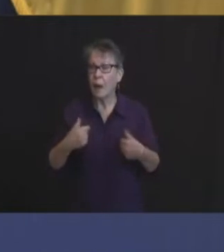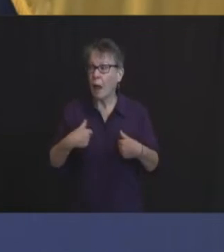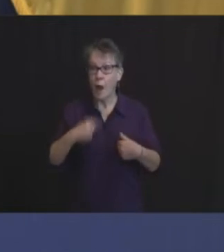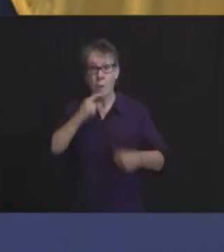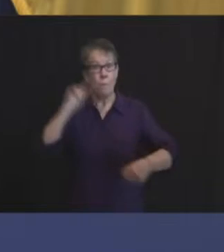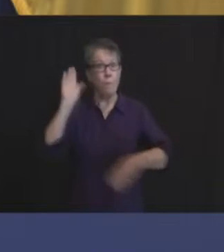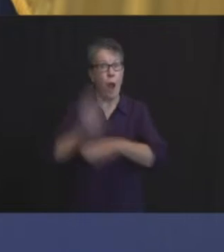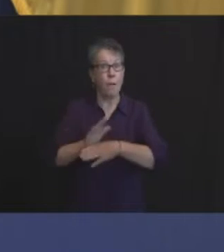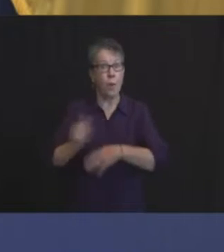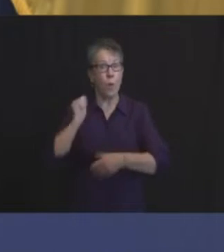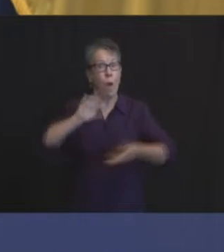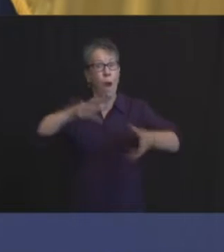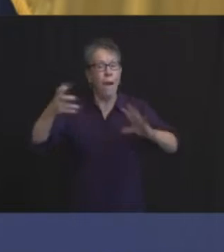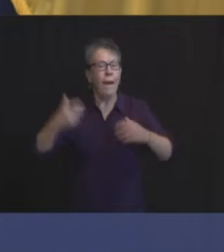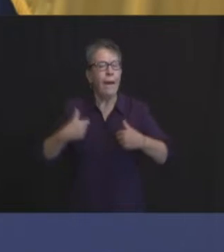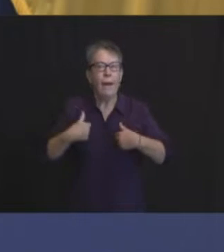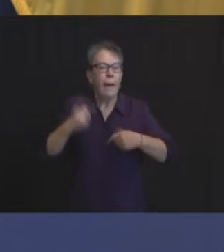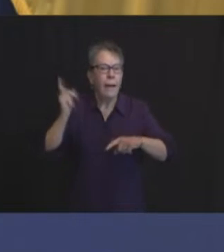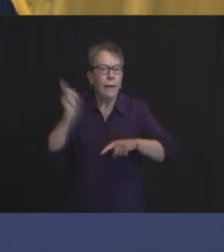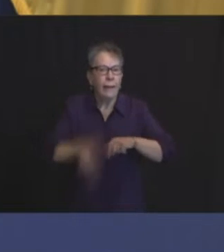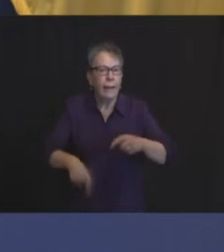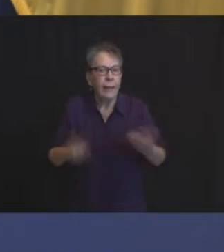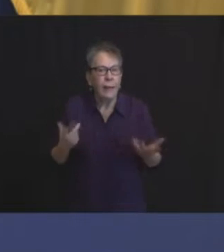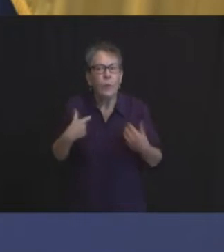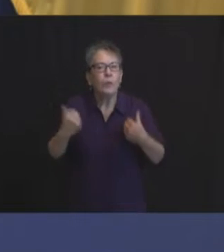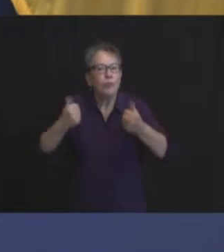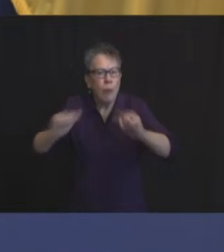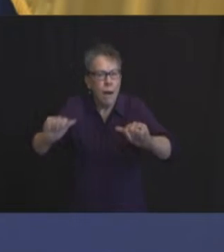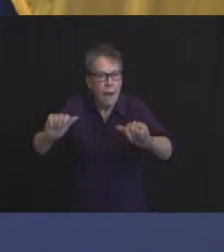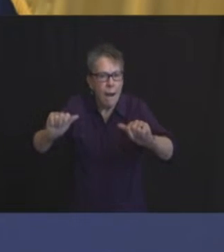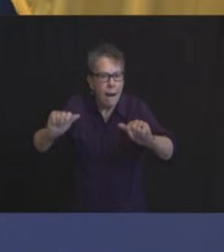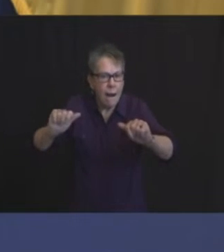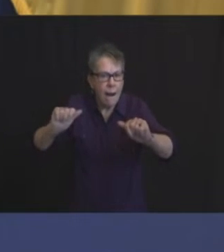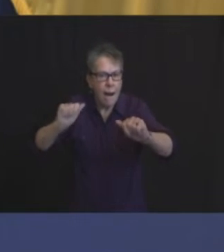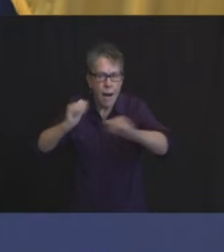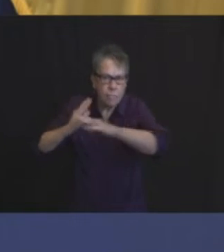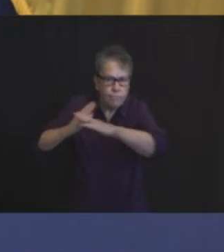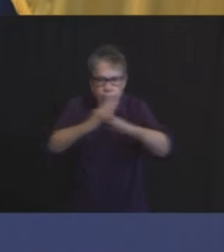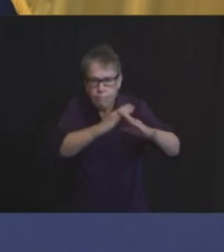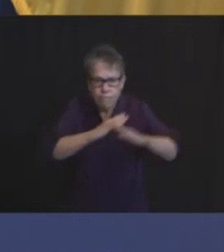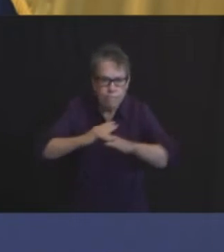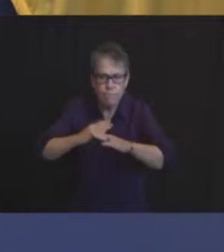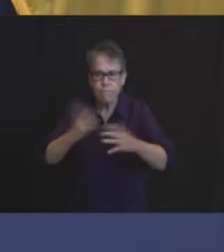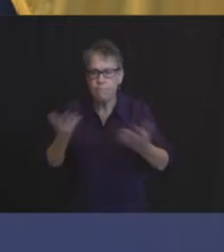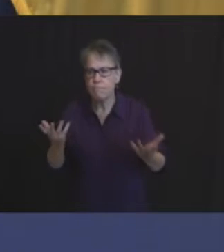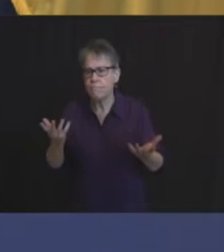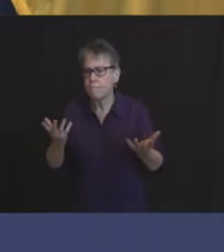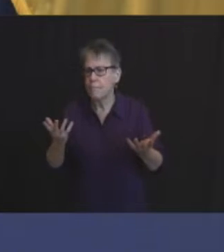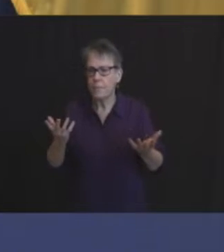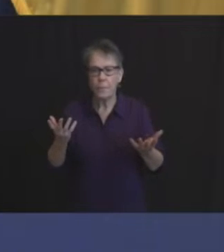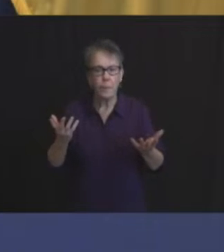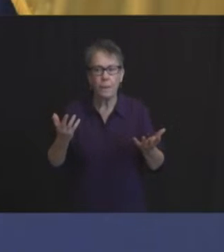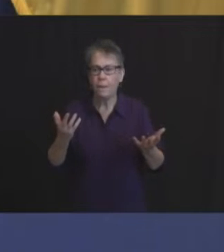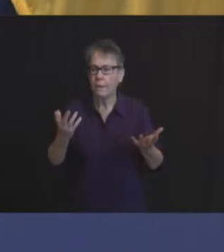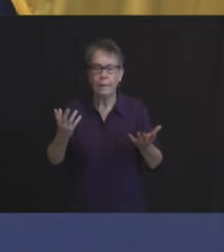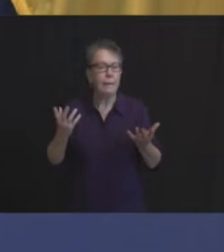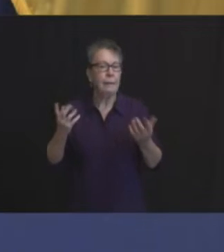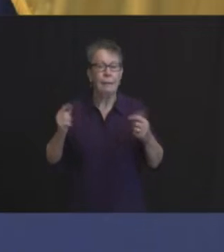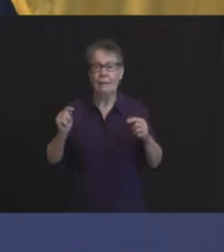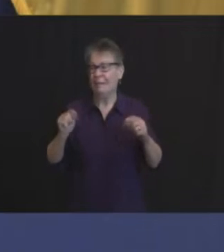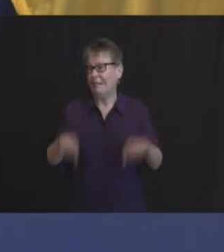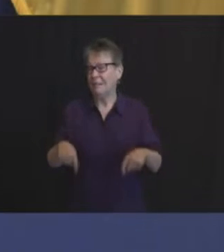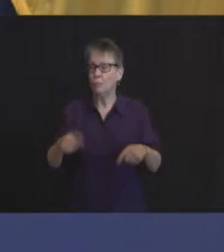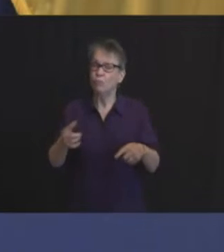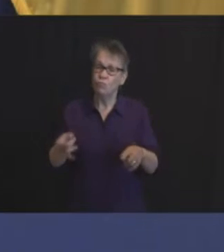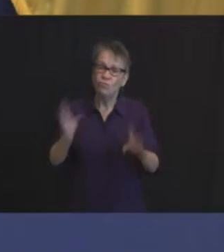guaranteeing something when we're in unprecedented times. But I'll tell you what would really help. First of all, I think one thing is to stay